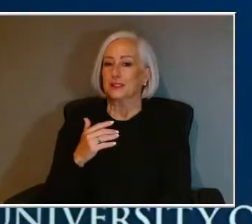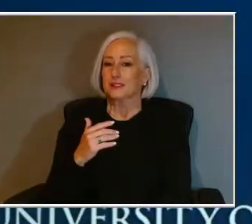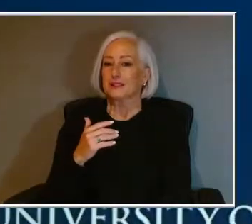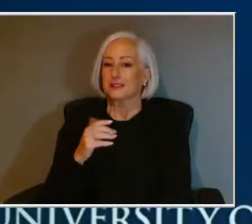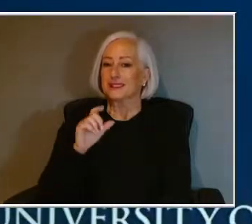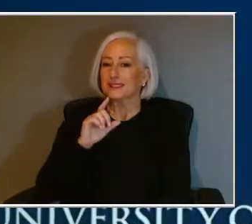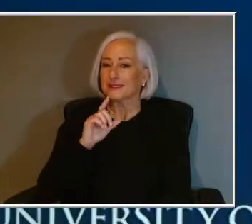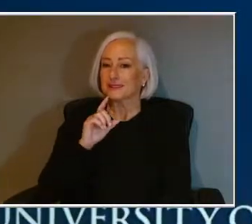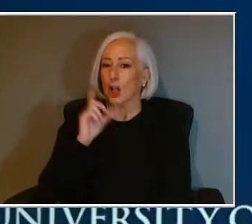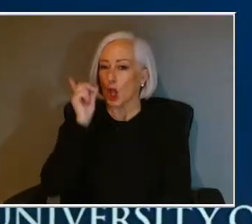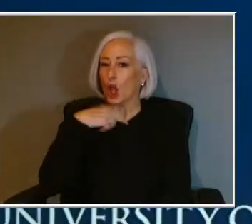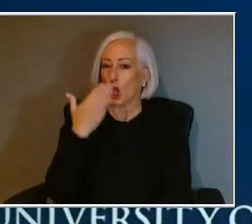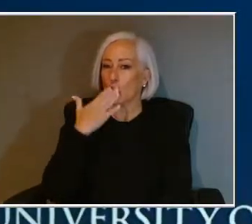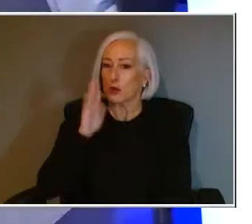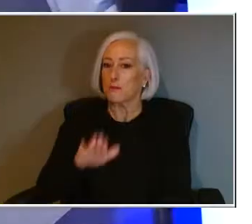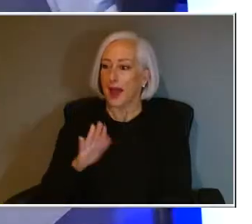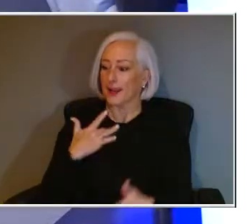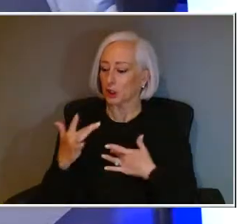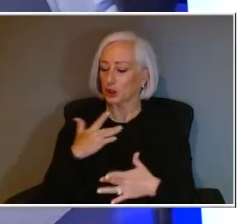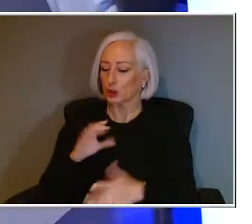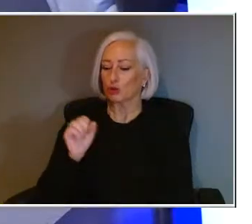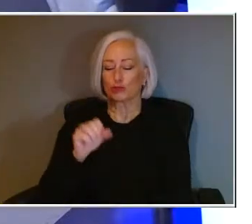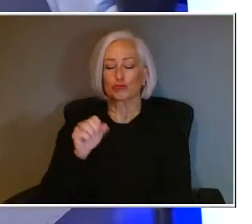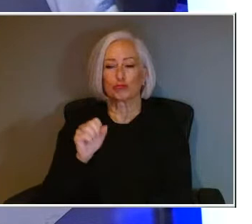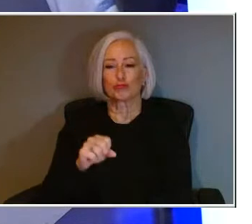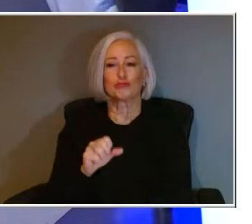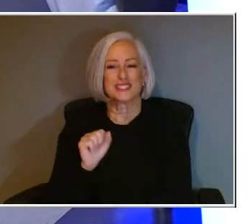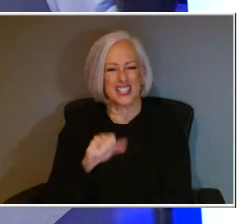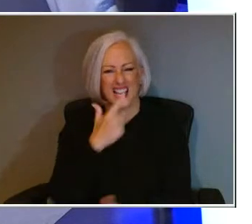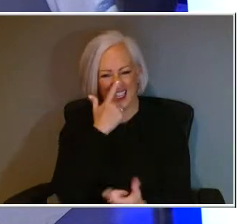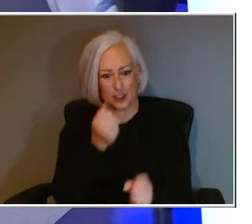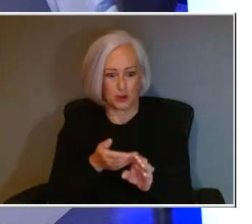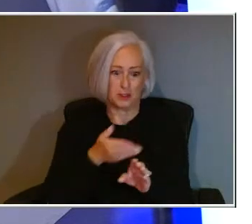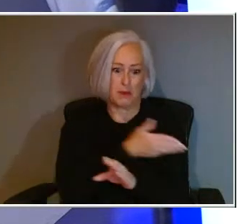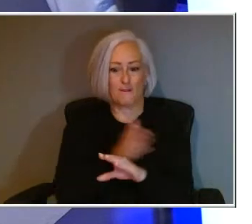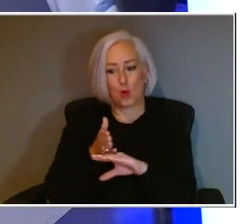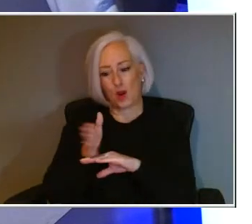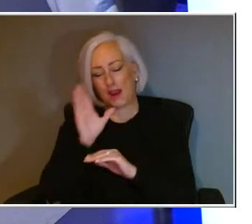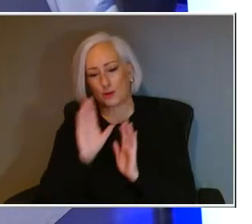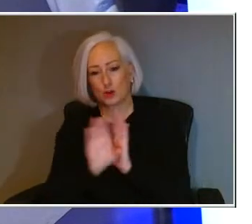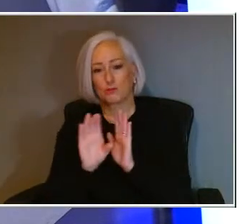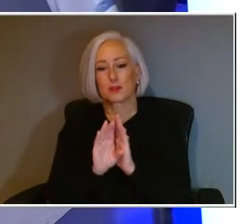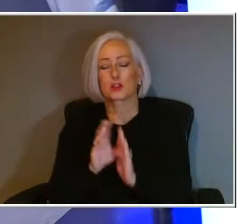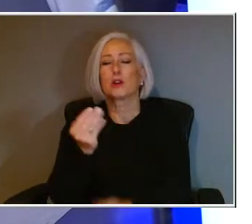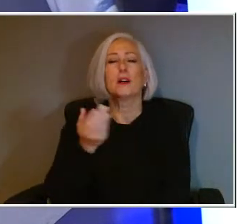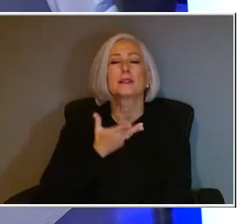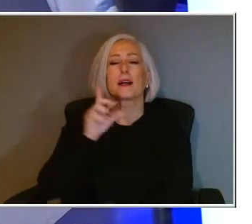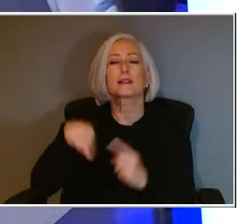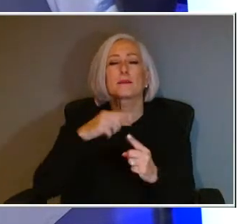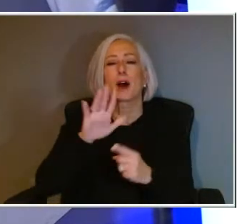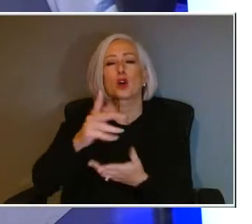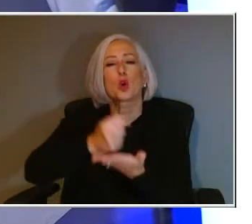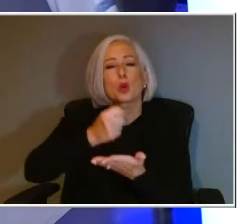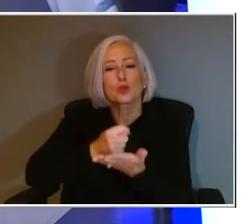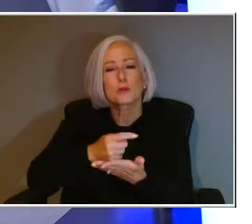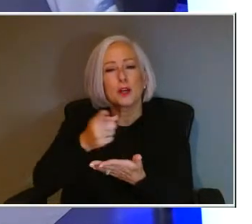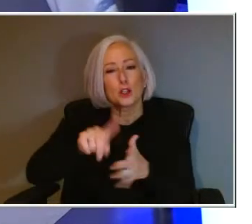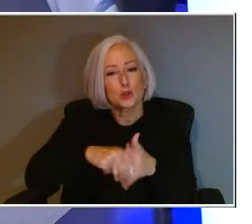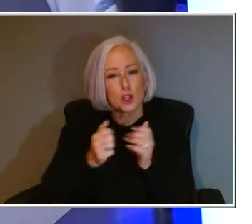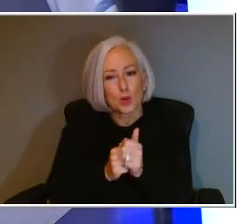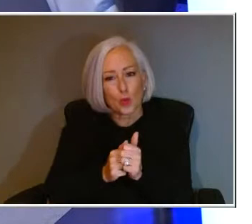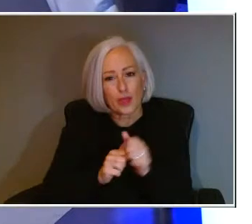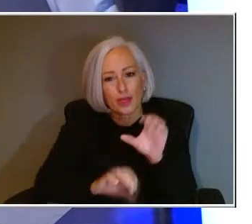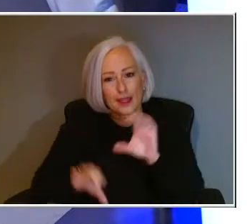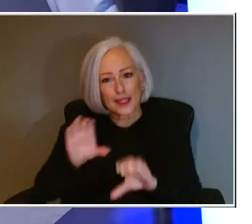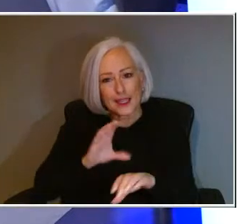and concerning. Very concerning, very interesting before and after. Tell me more about your treatment, though. You did start with chemo, correct?